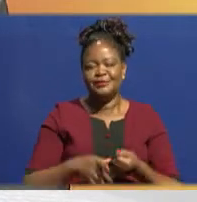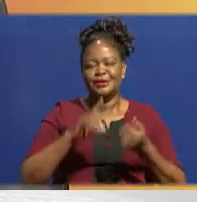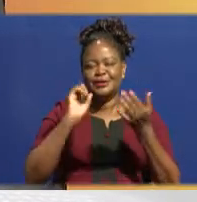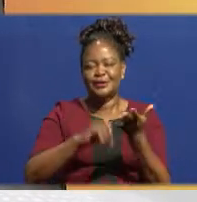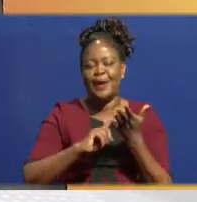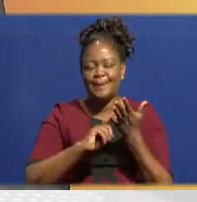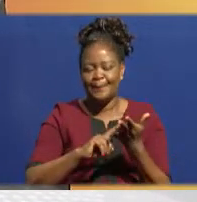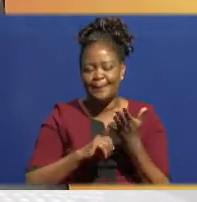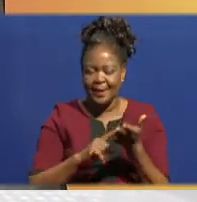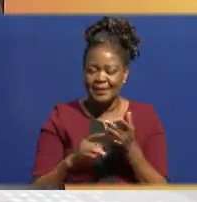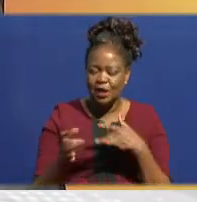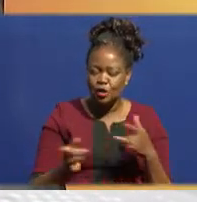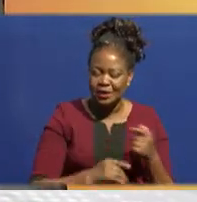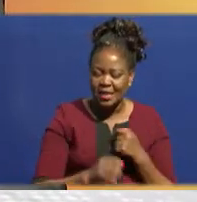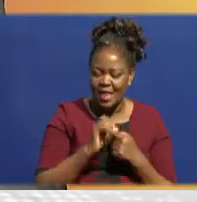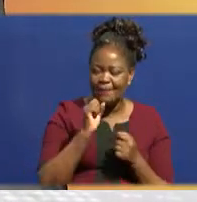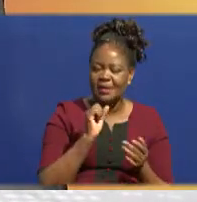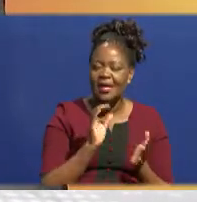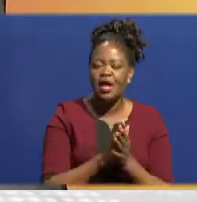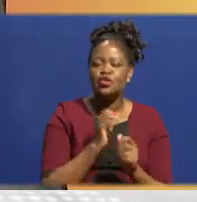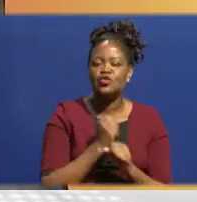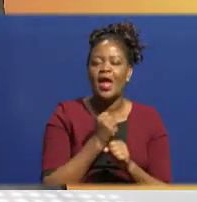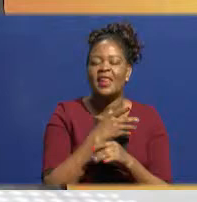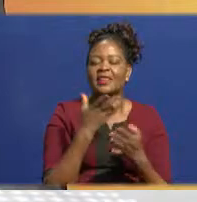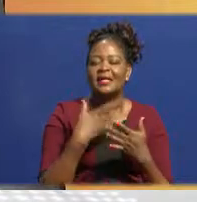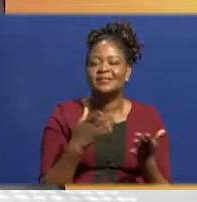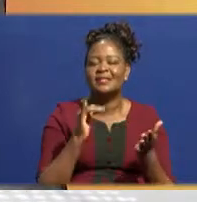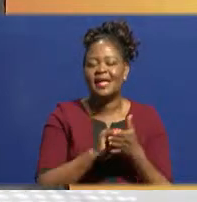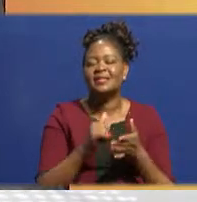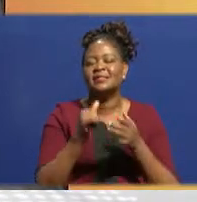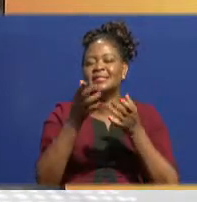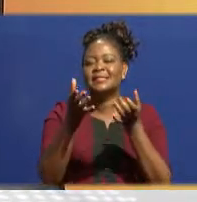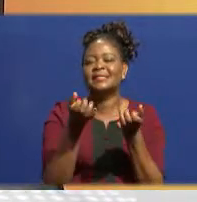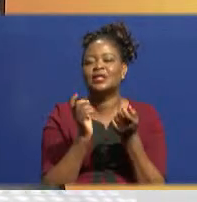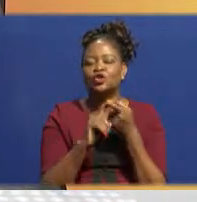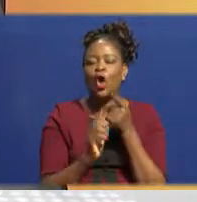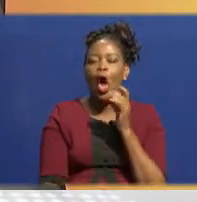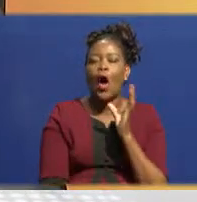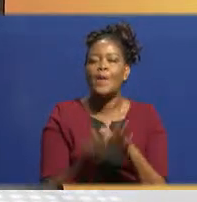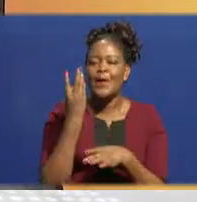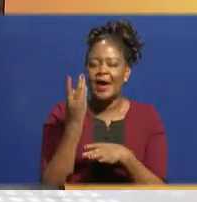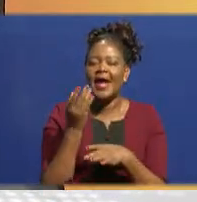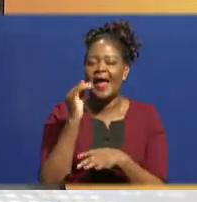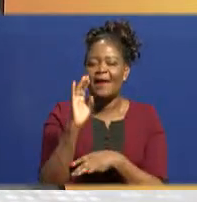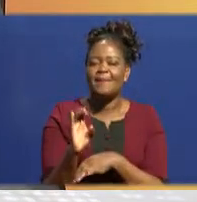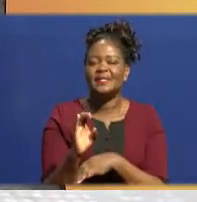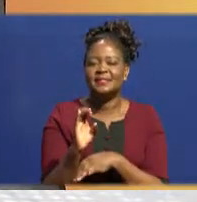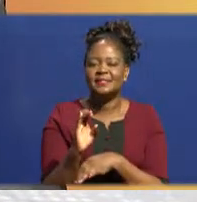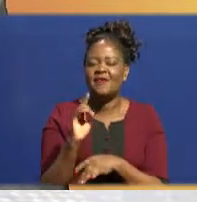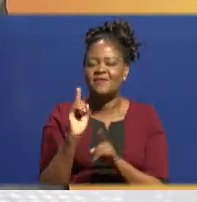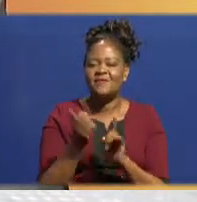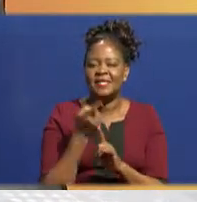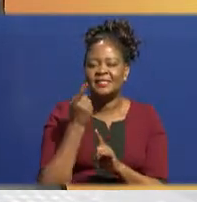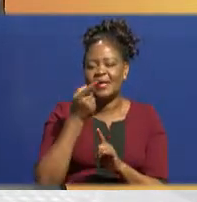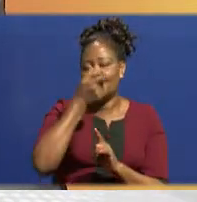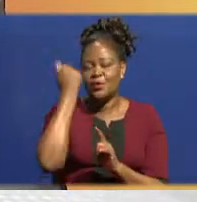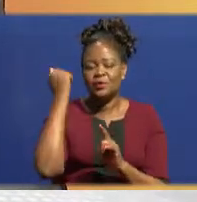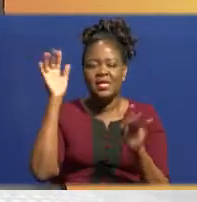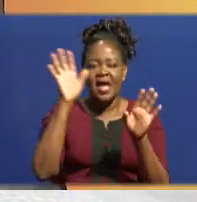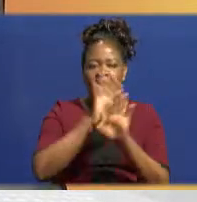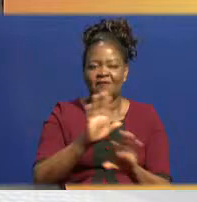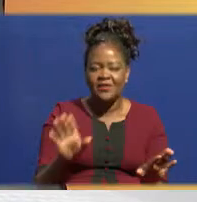debate, consider these bills, and do anything else that is required to establish the IEBC first, because